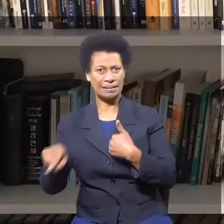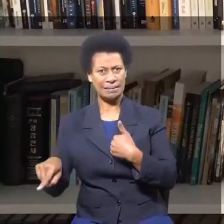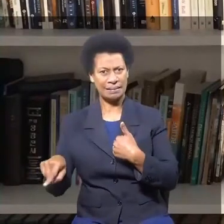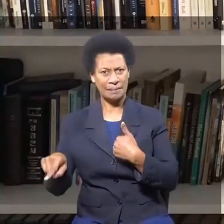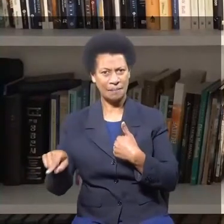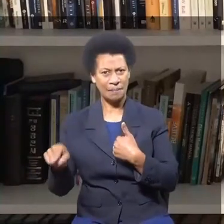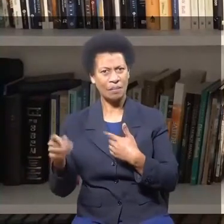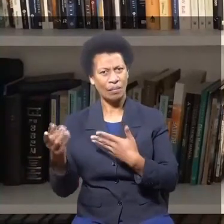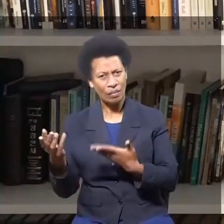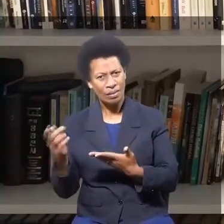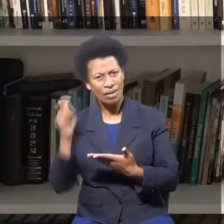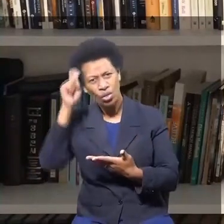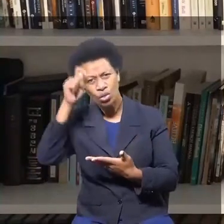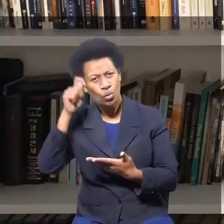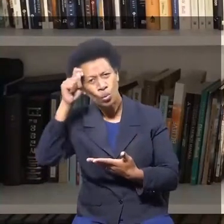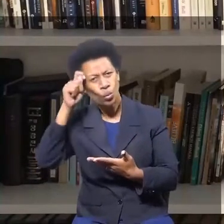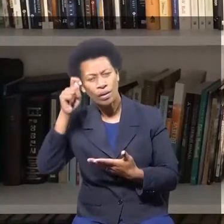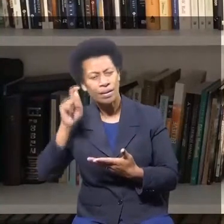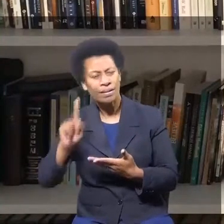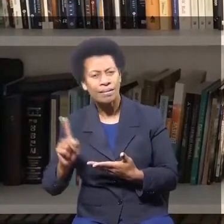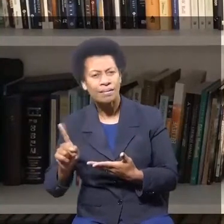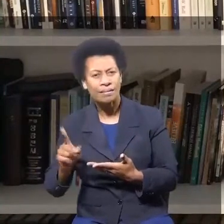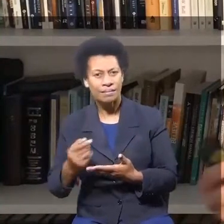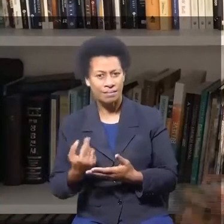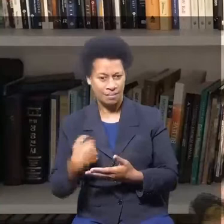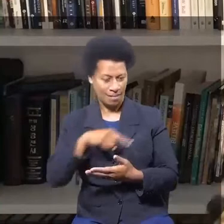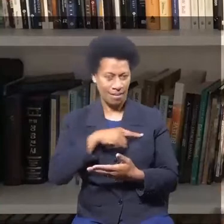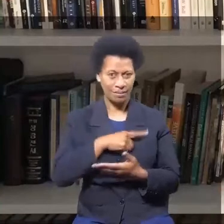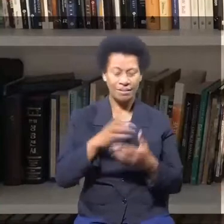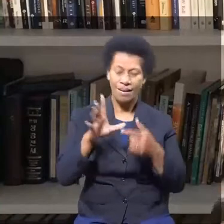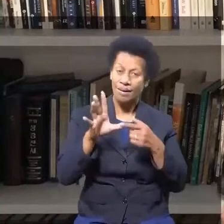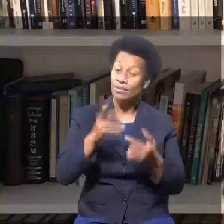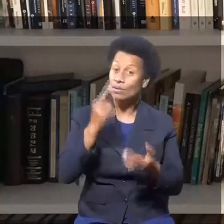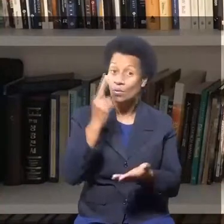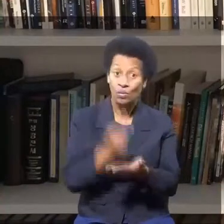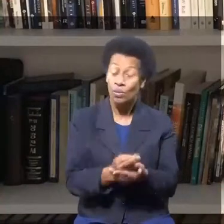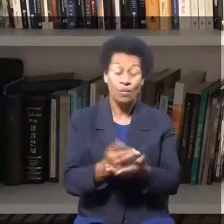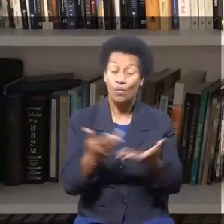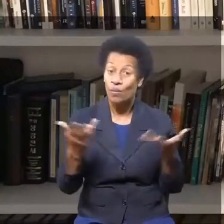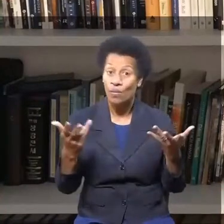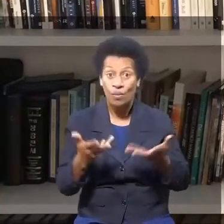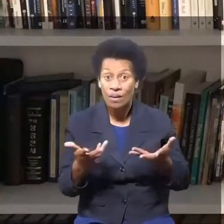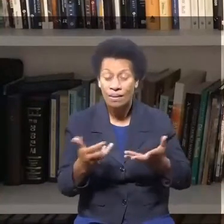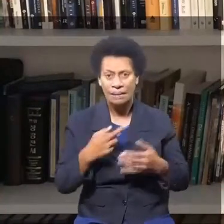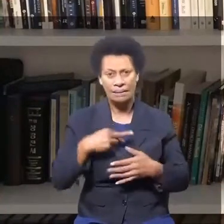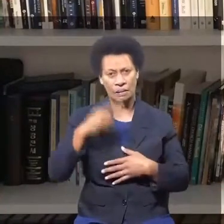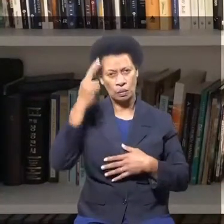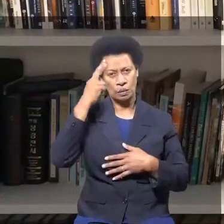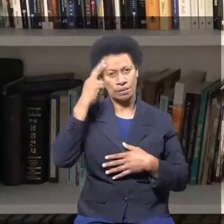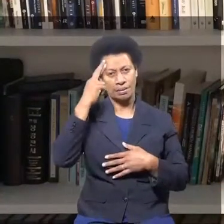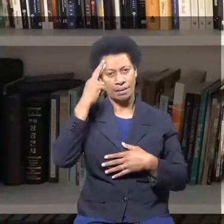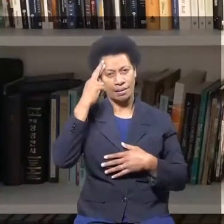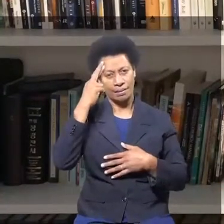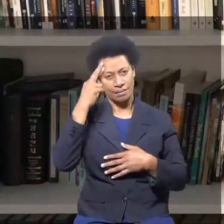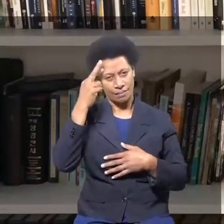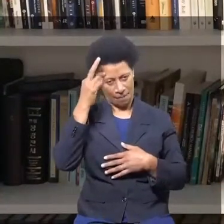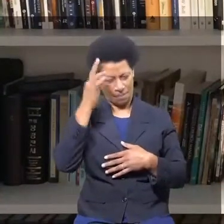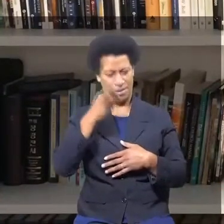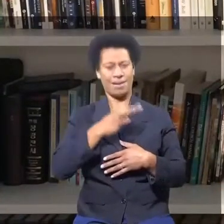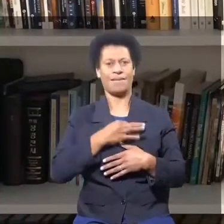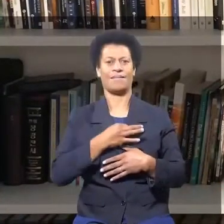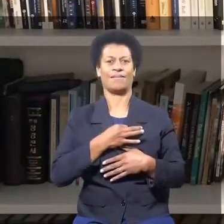theory. How can we move forward? Where can we find answers and reasons for what we